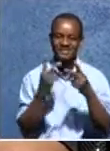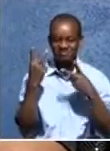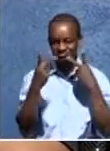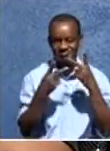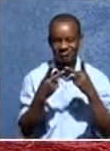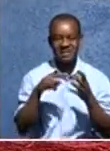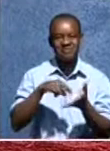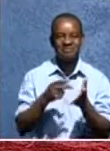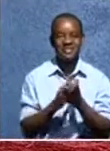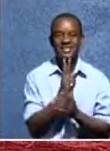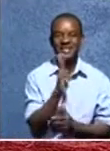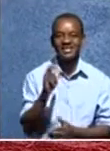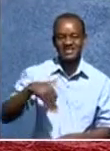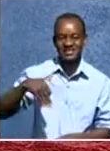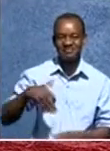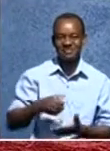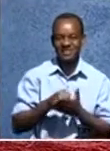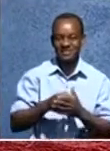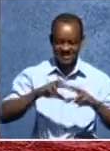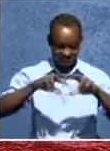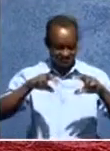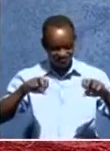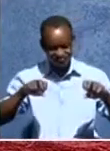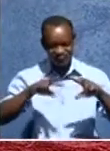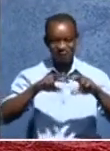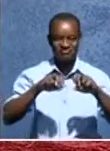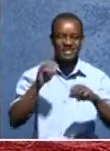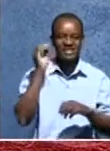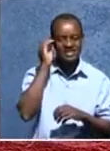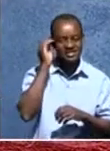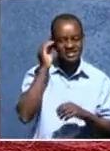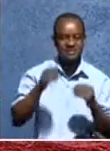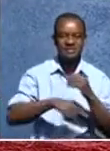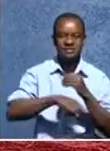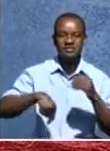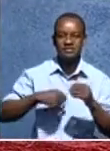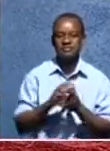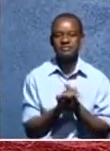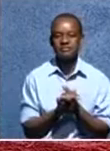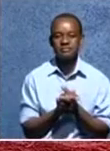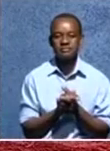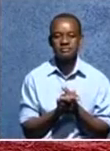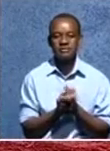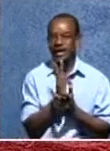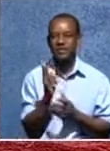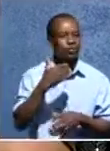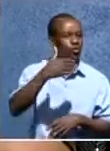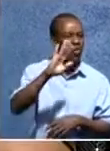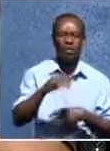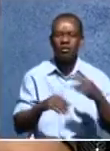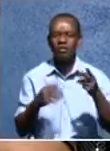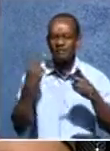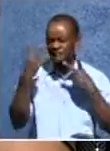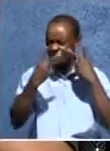their country. It's not only for weekend breakaways, but also to really go and go drive around and see what Namibia has to offer.